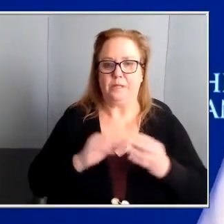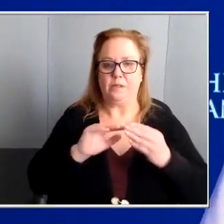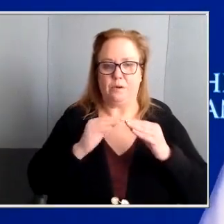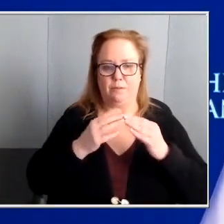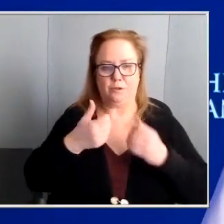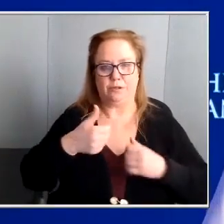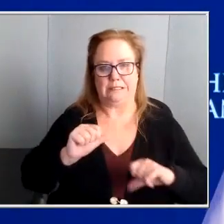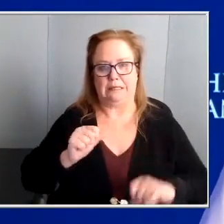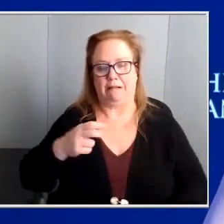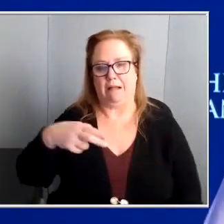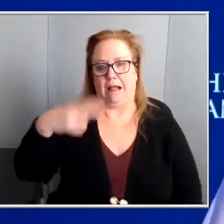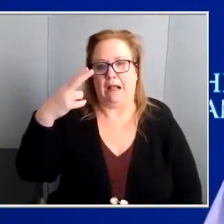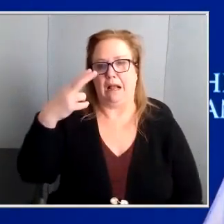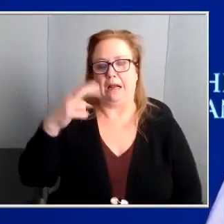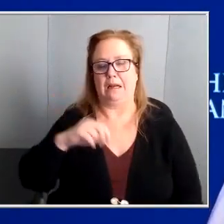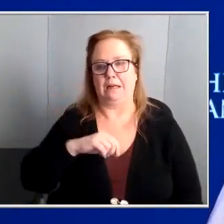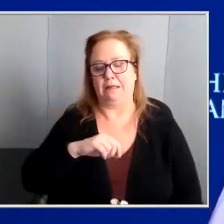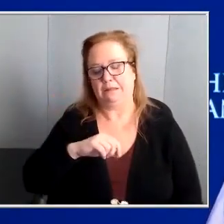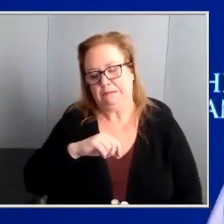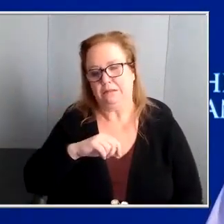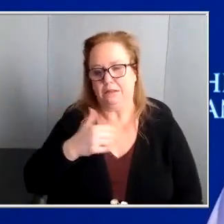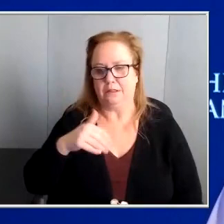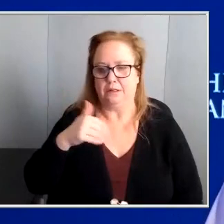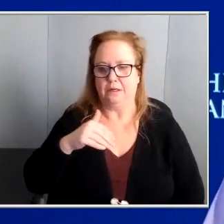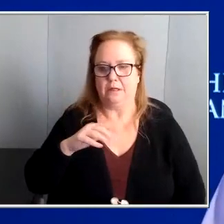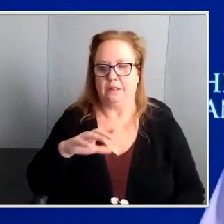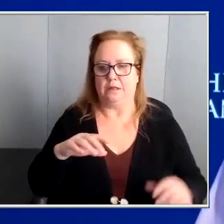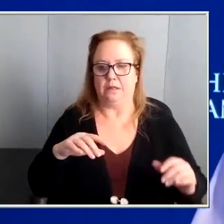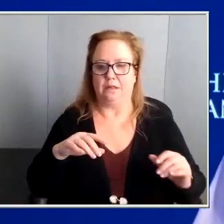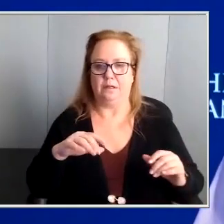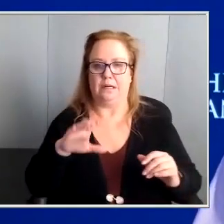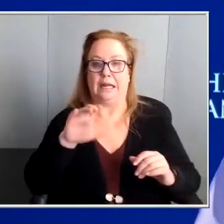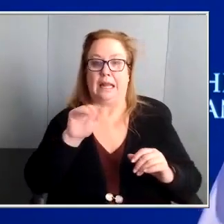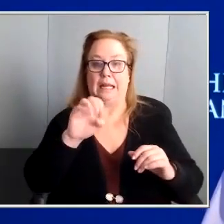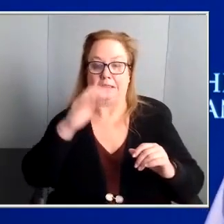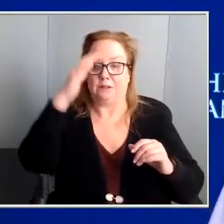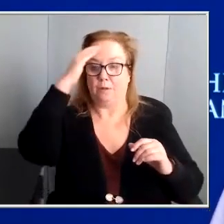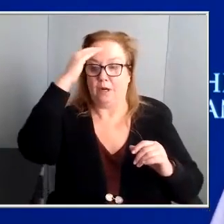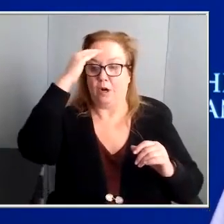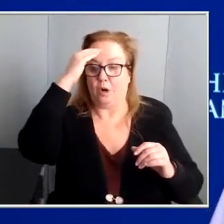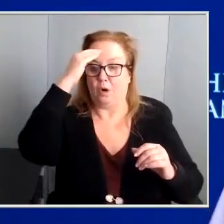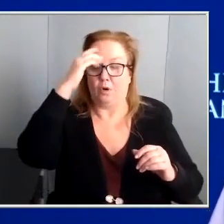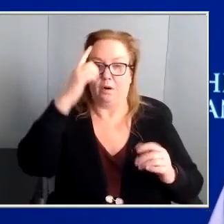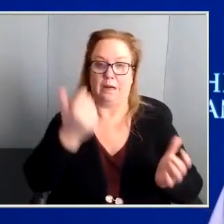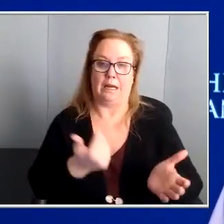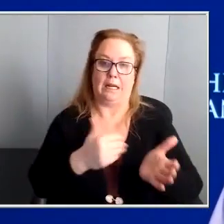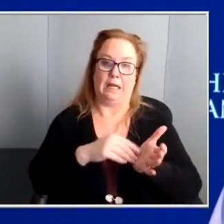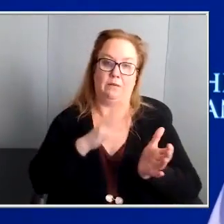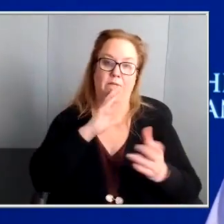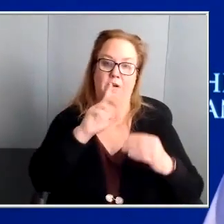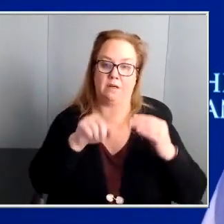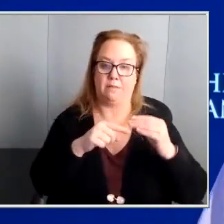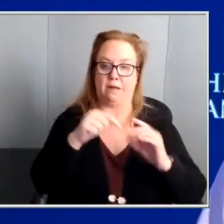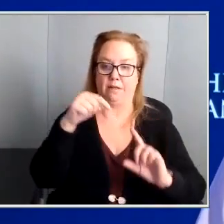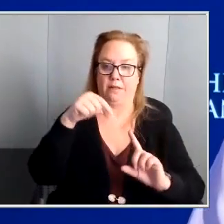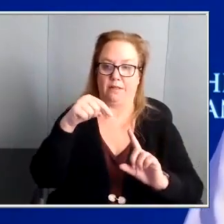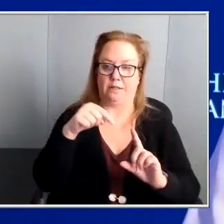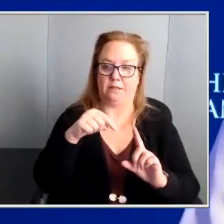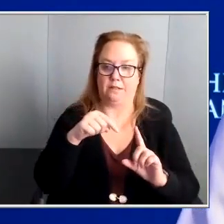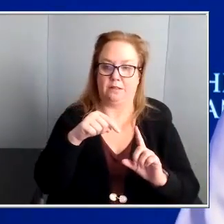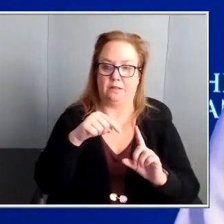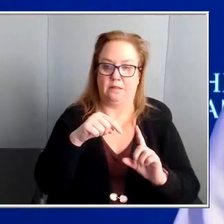higher than we would like. And overall cases that we know of, because again, we've always talked about this for quite some time